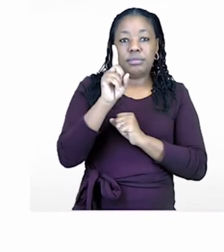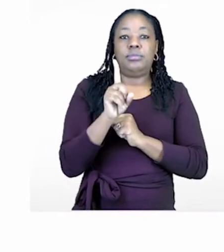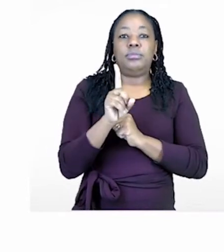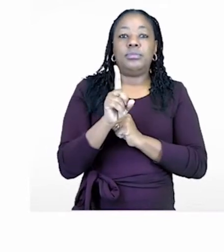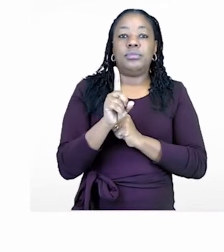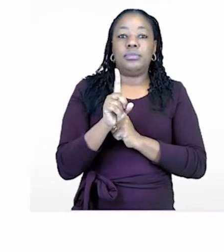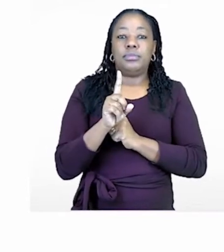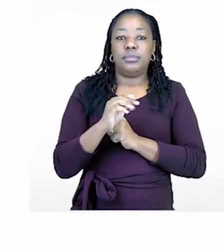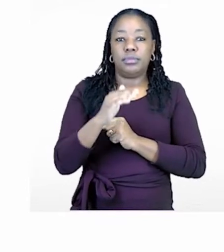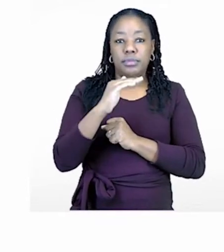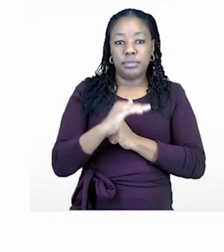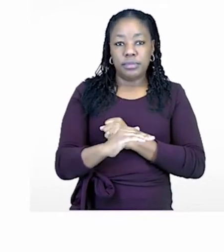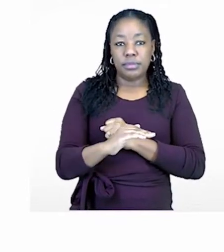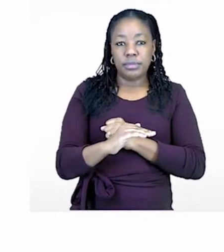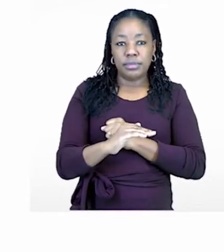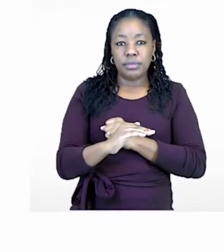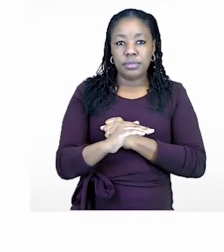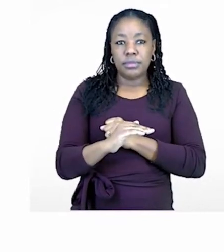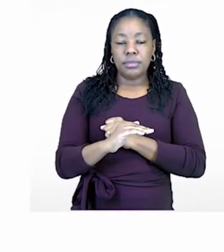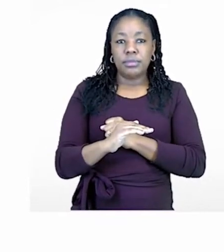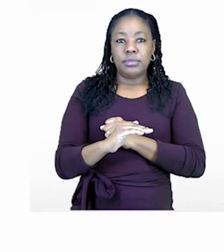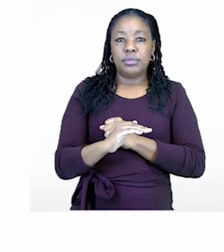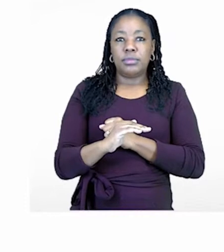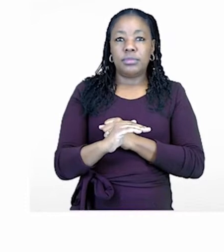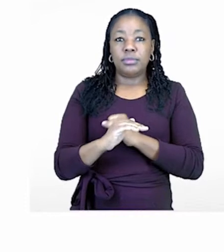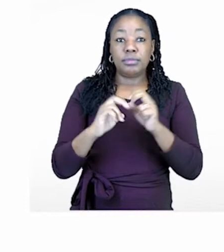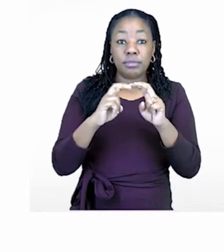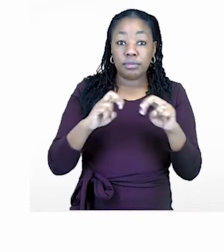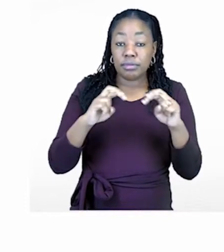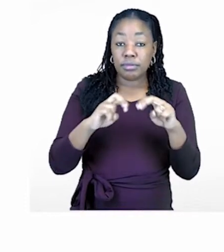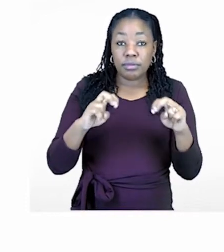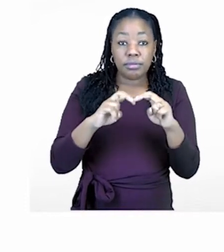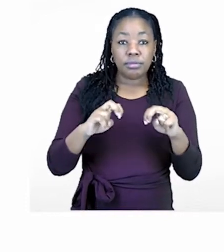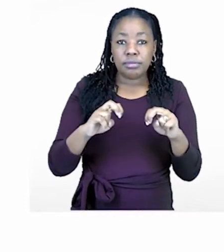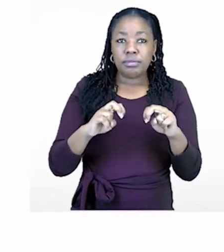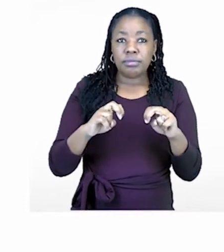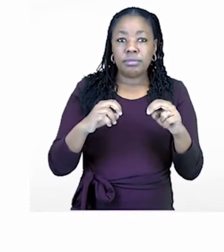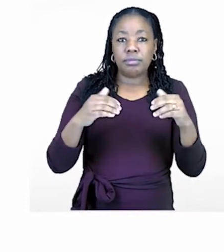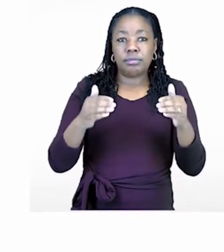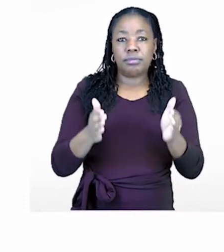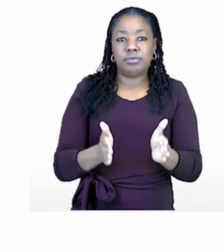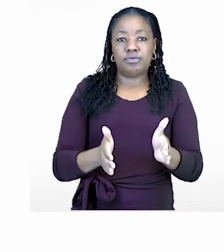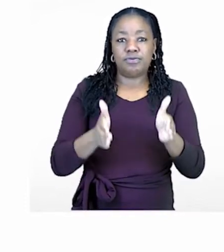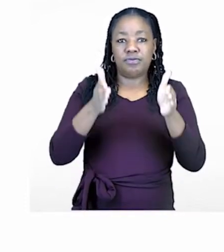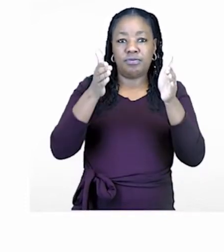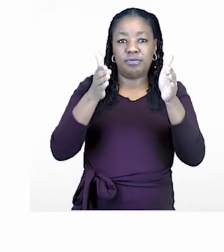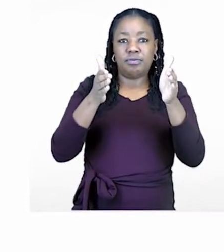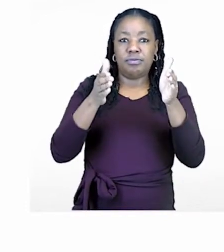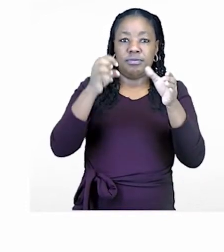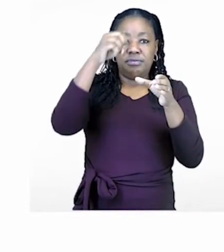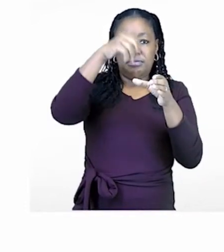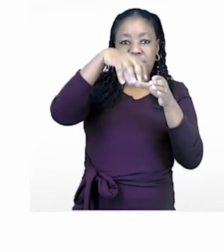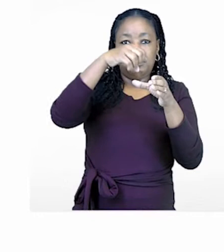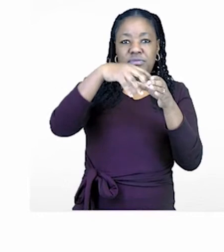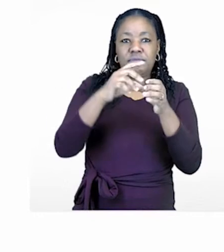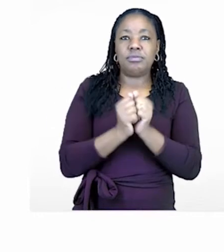The next item we're being asked to look for is the bin or the trash can.